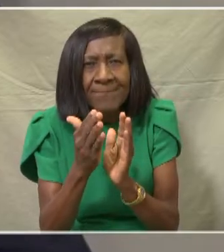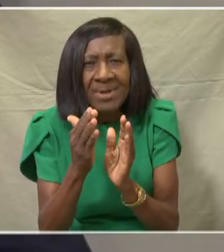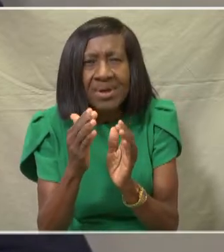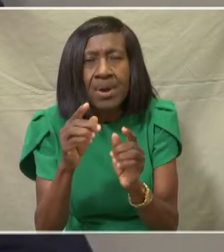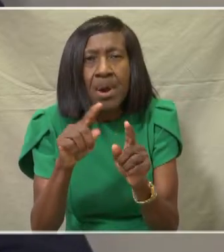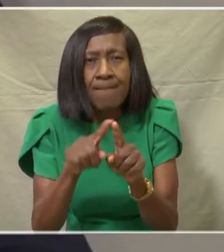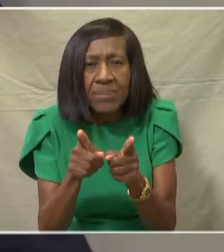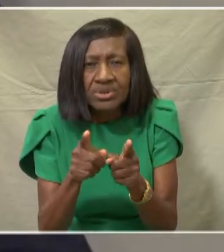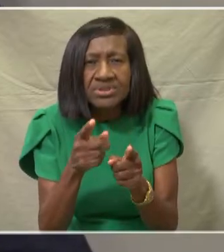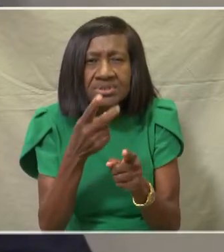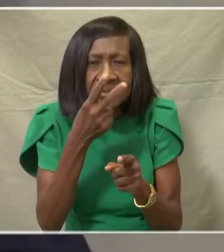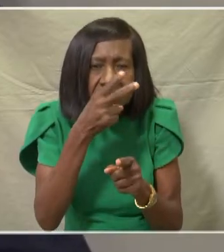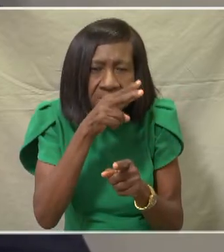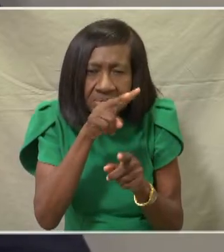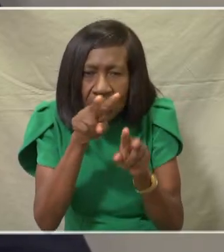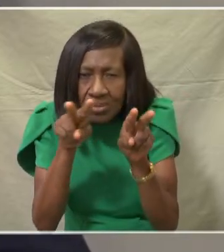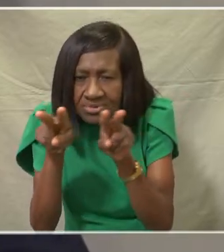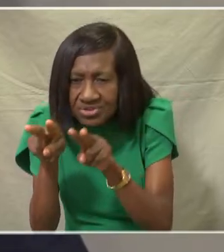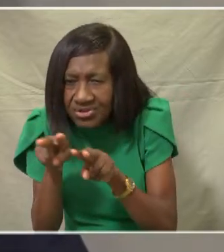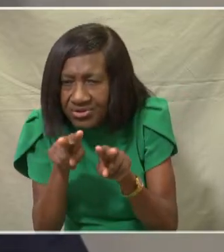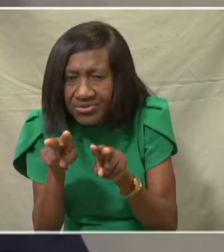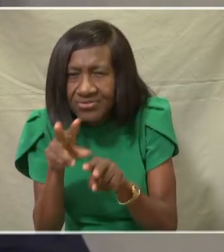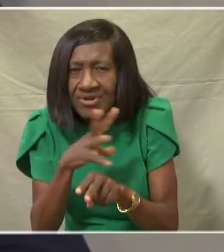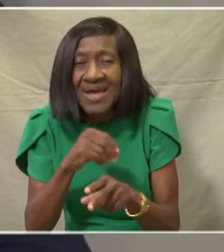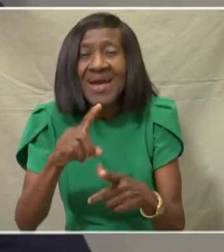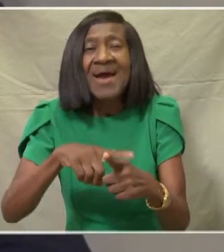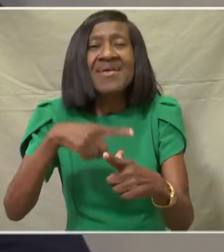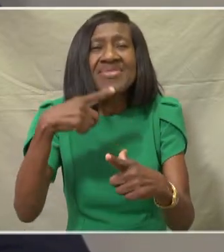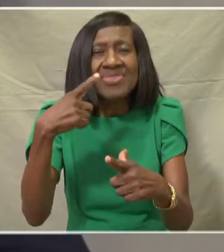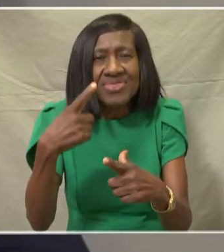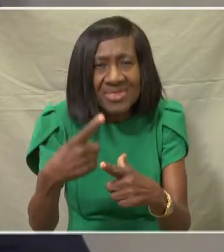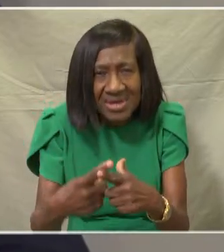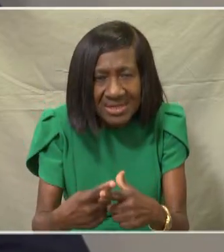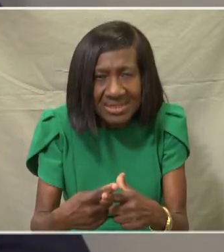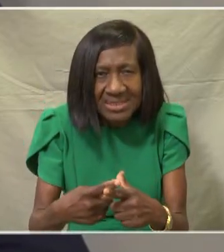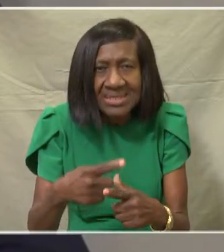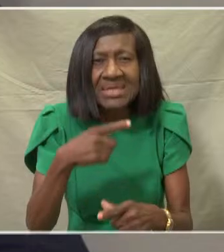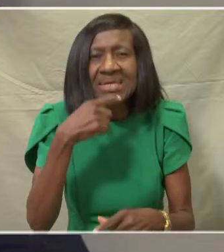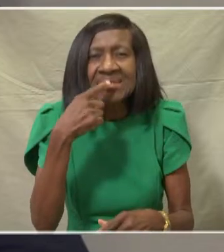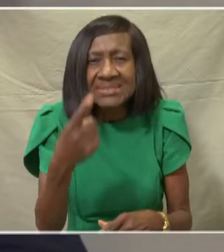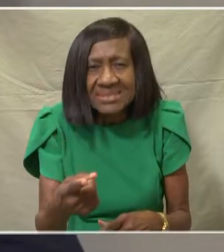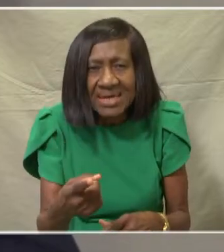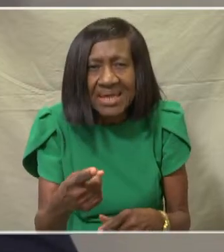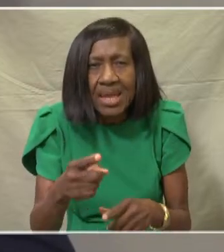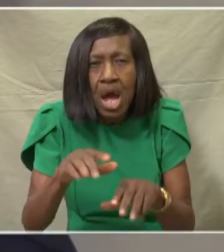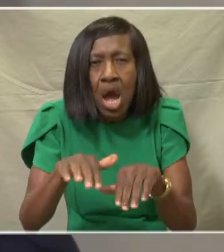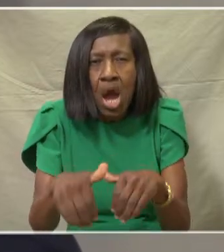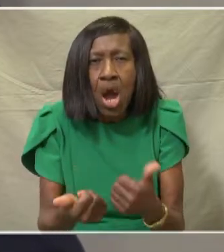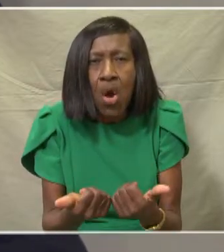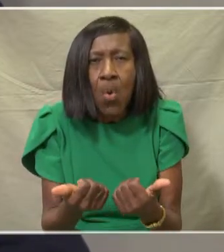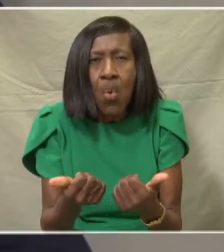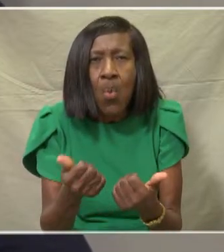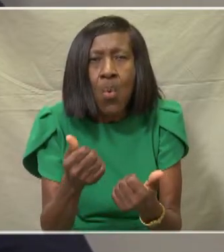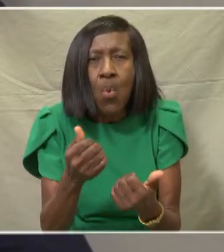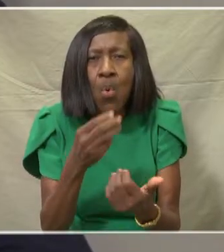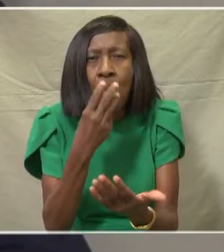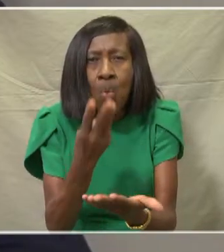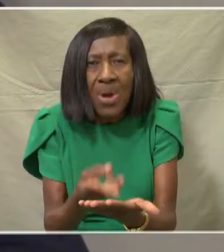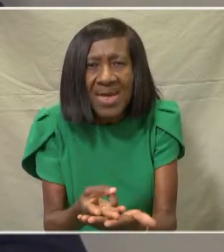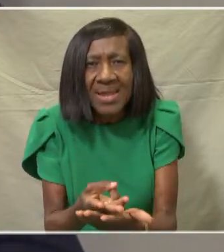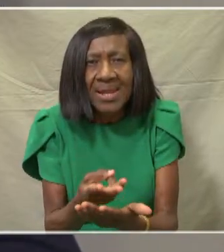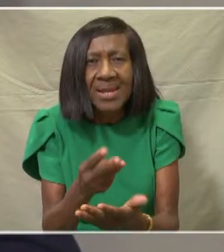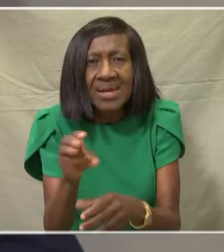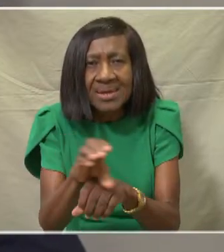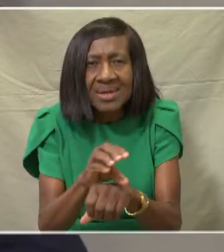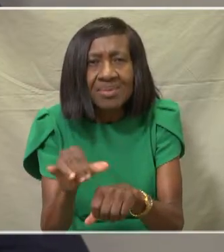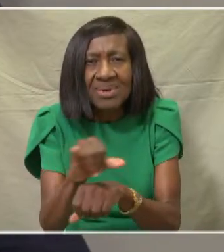observed. There's no predetermined outcome to what we produce. That's why we have people coming across to